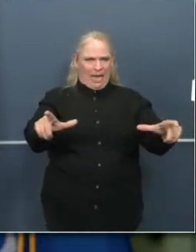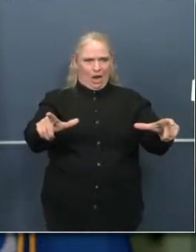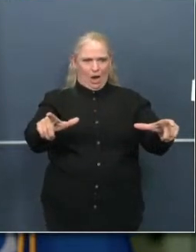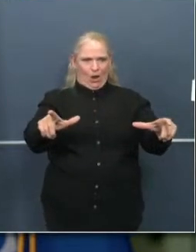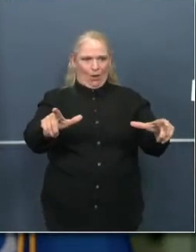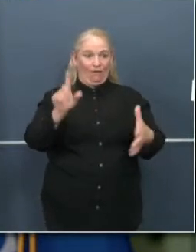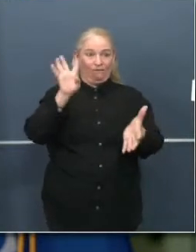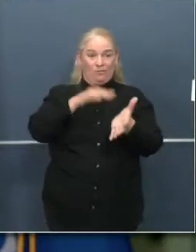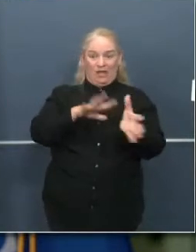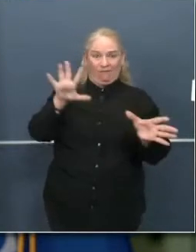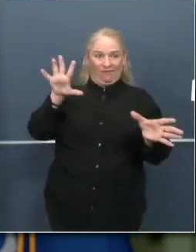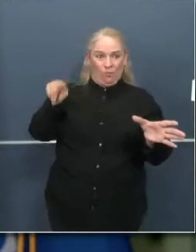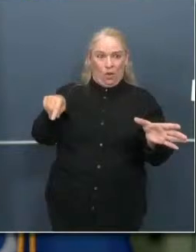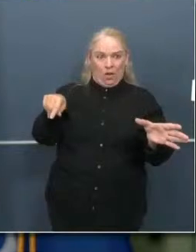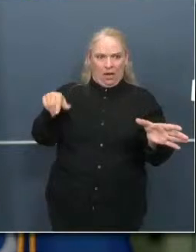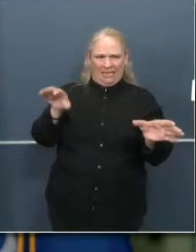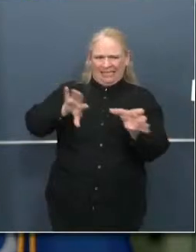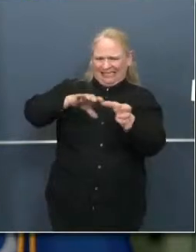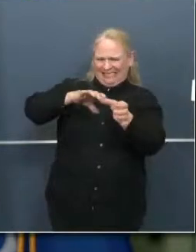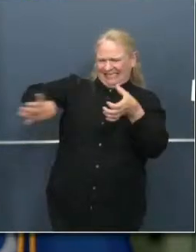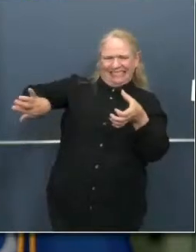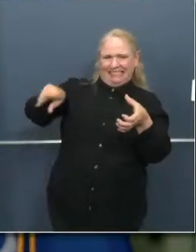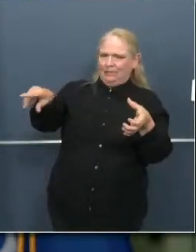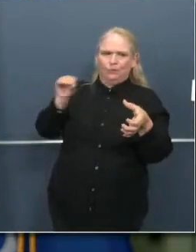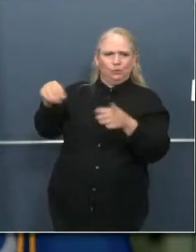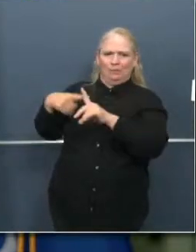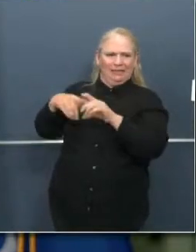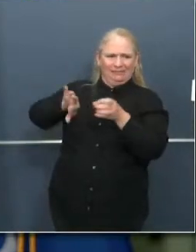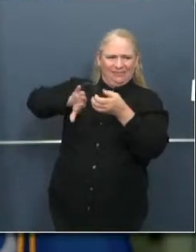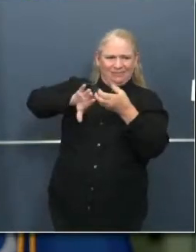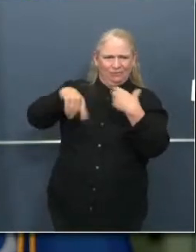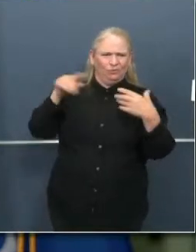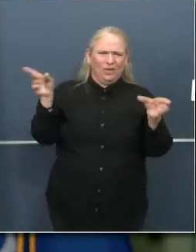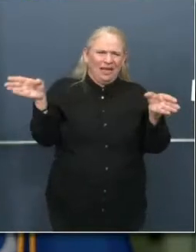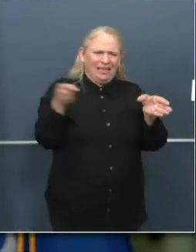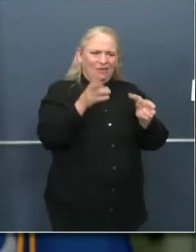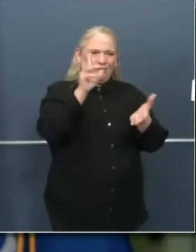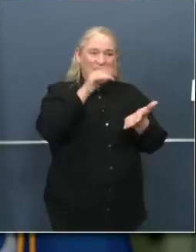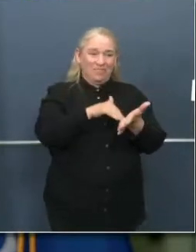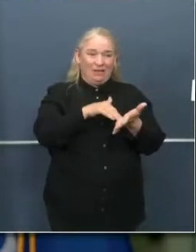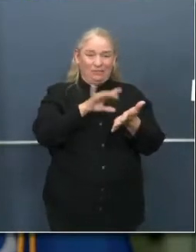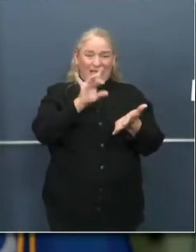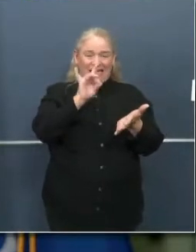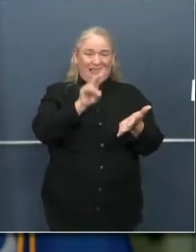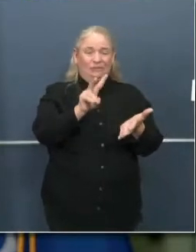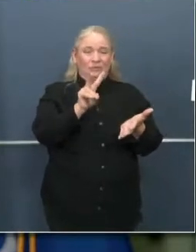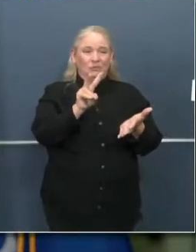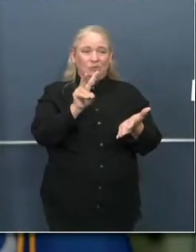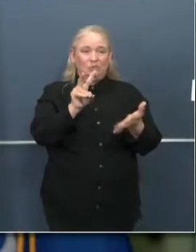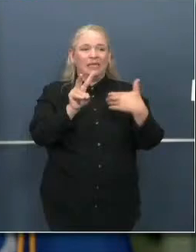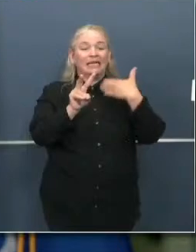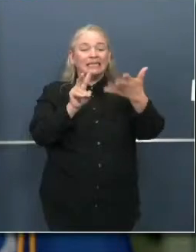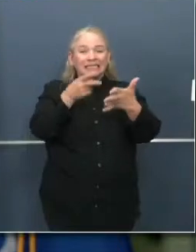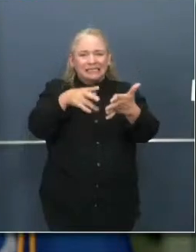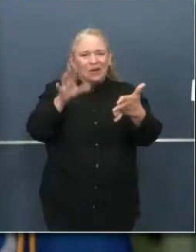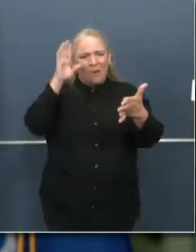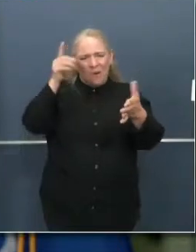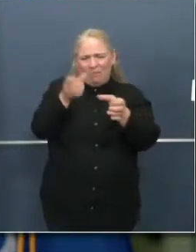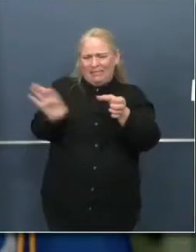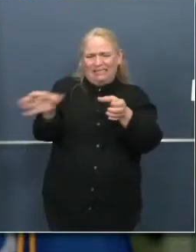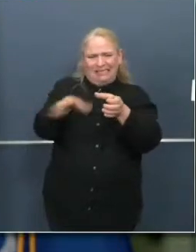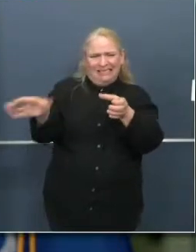weeks. I'm going through individual by individual, people with medical needs that are acute, people we